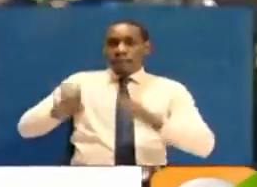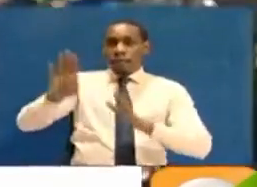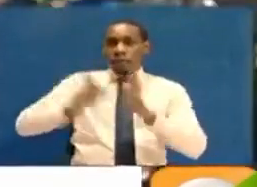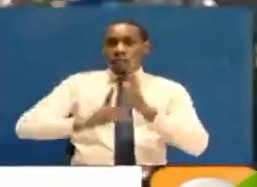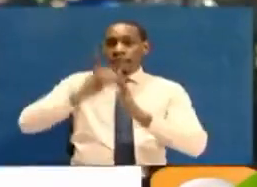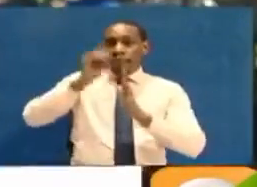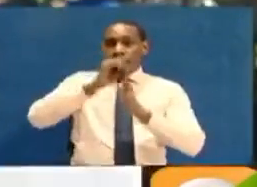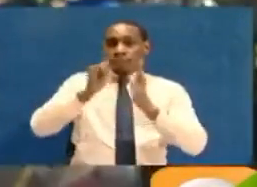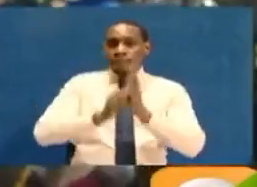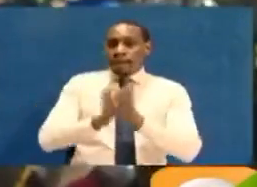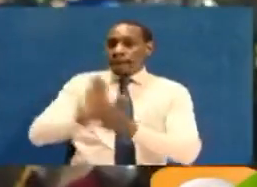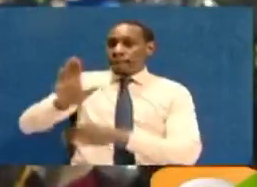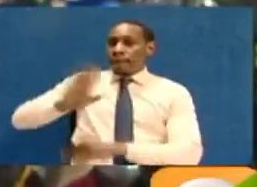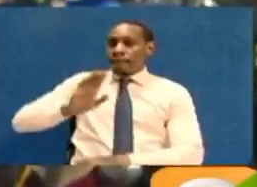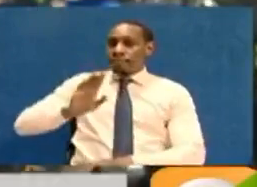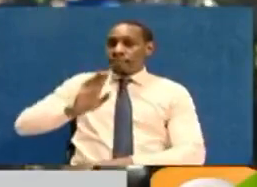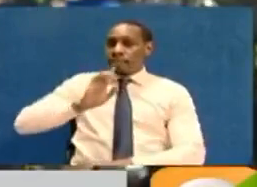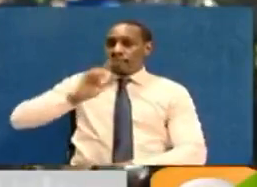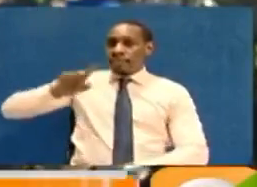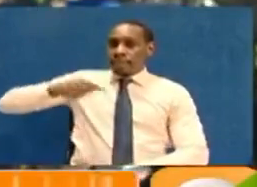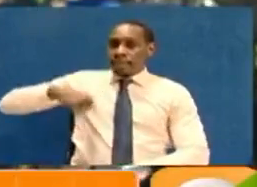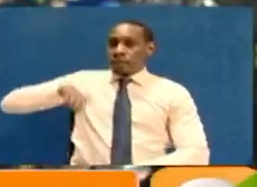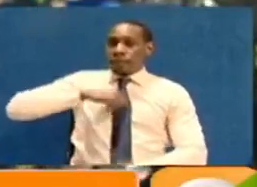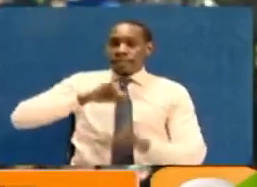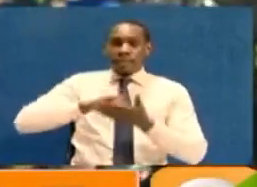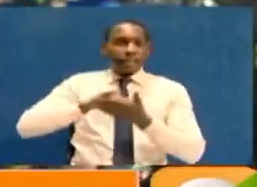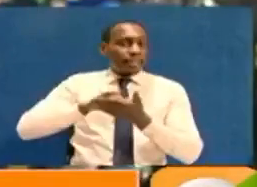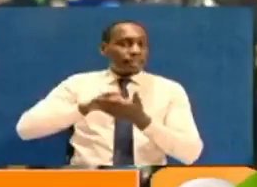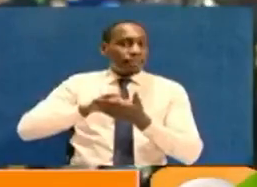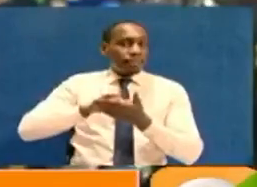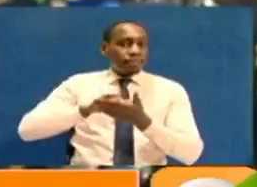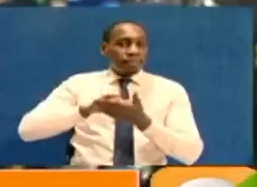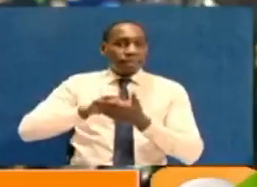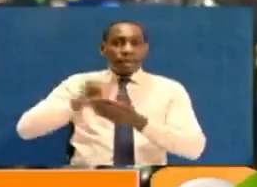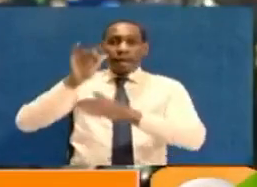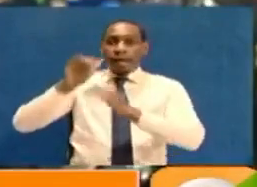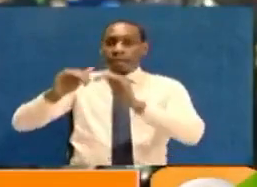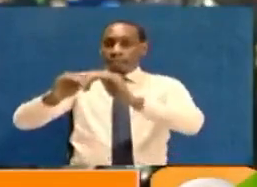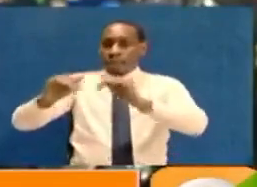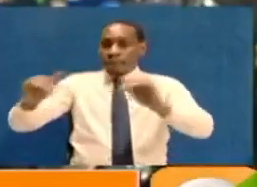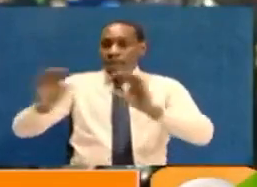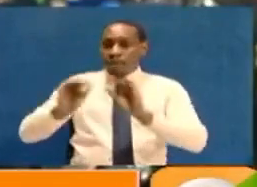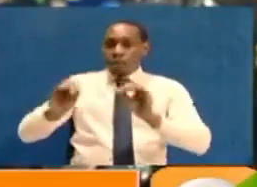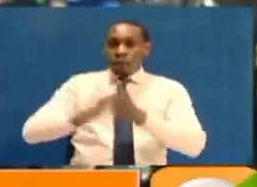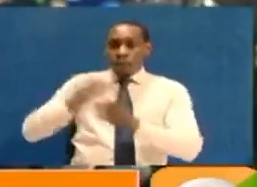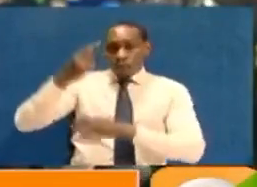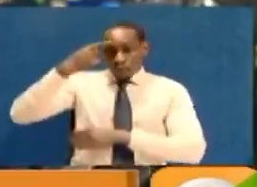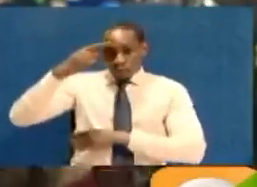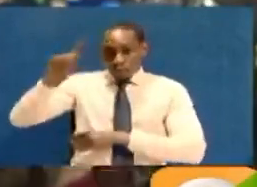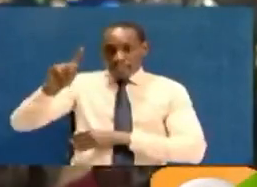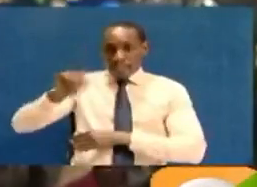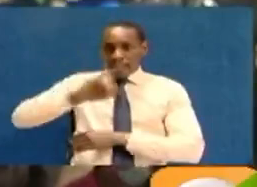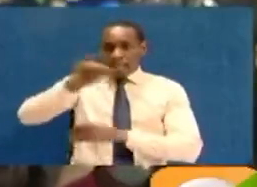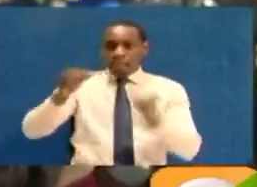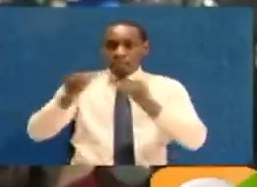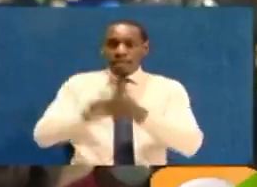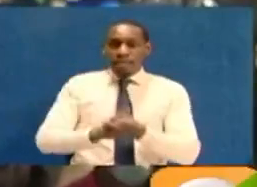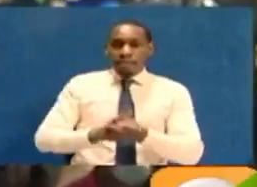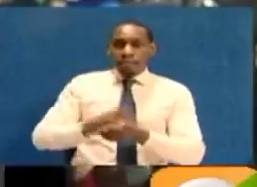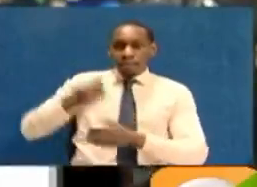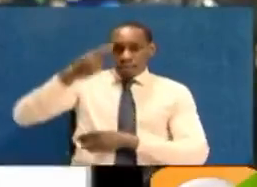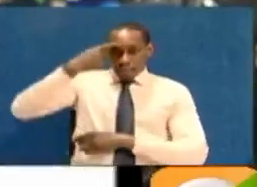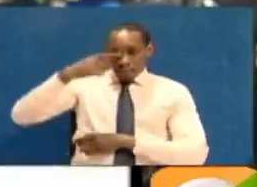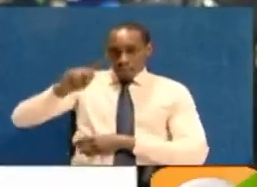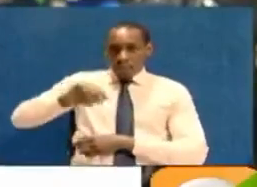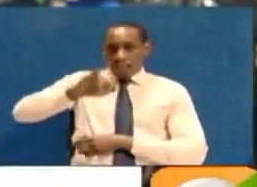agenda. Wanatuambia ya kwamba eti hawaja sambaratisha sera ya Jubilee. Sera ya